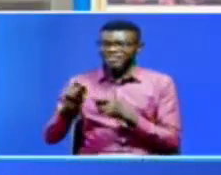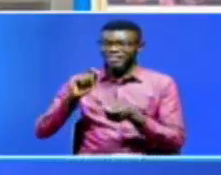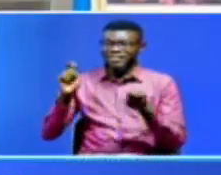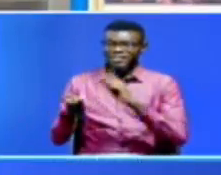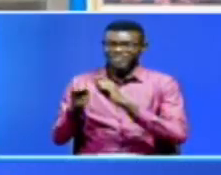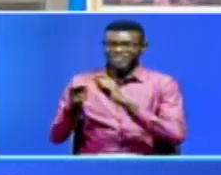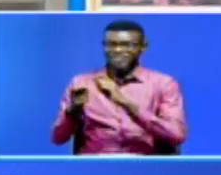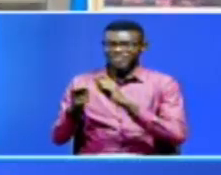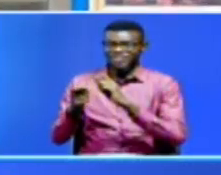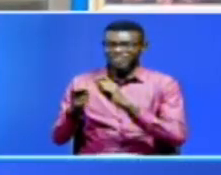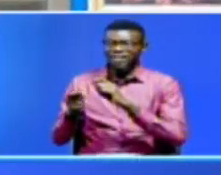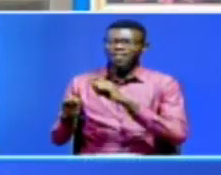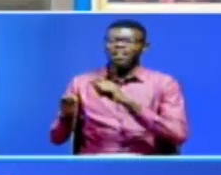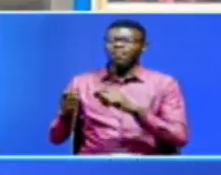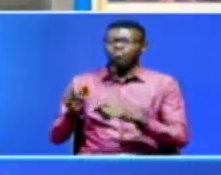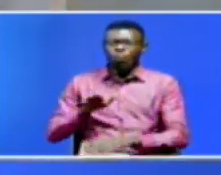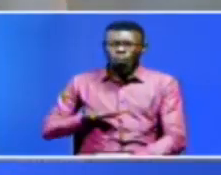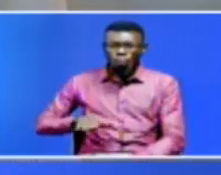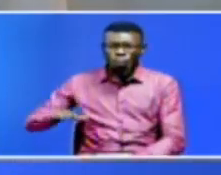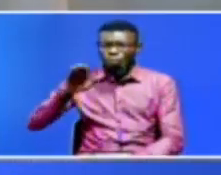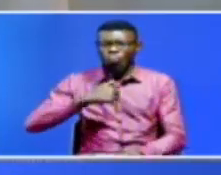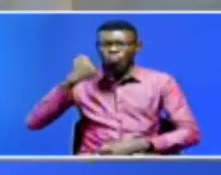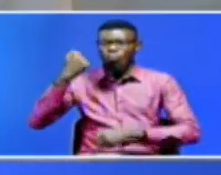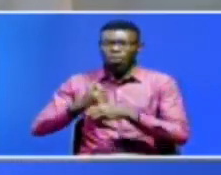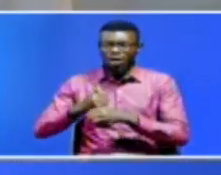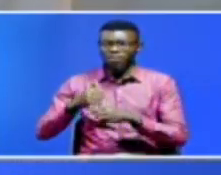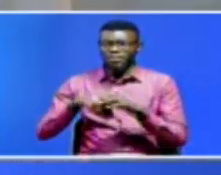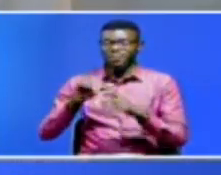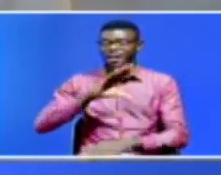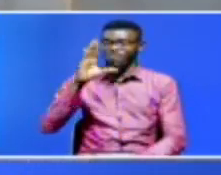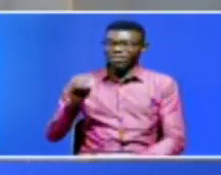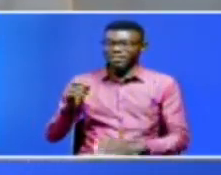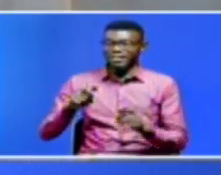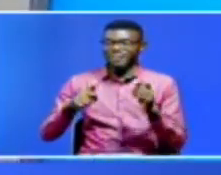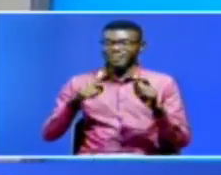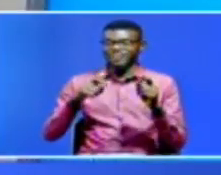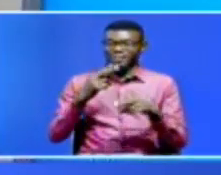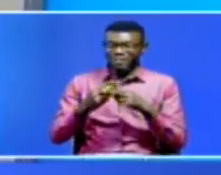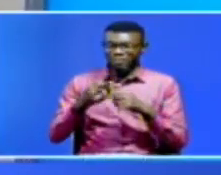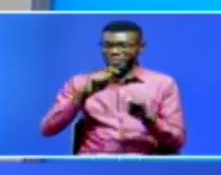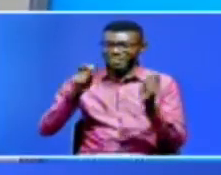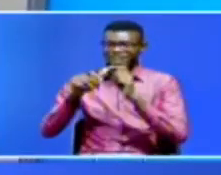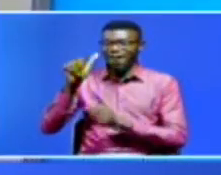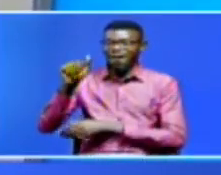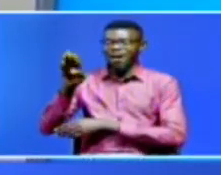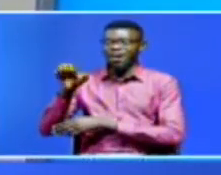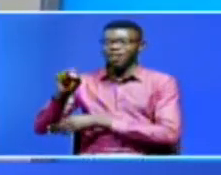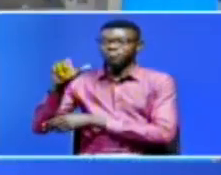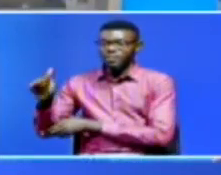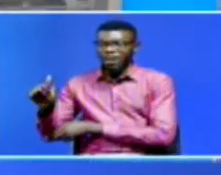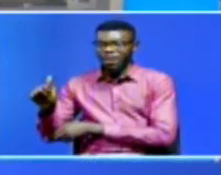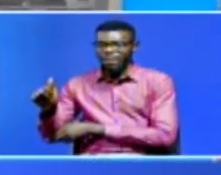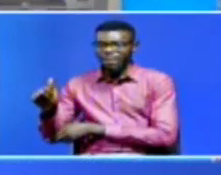Group Limited, to rebrand all its operations across the continent to ABSA. This followed a decision by Barclays